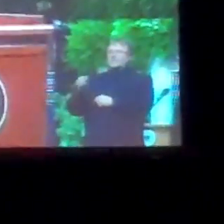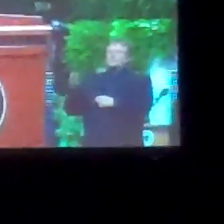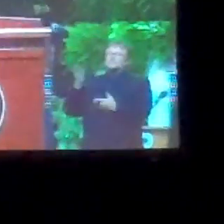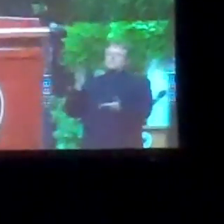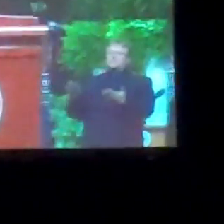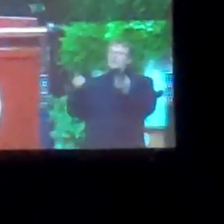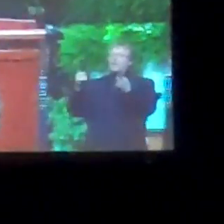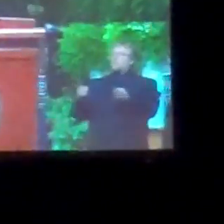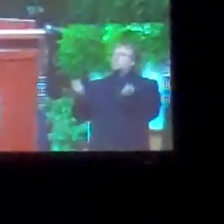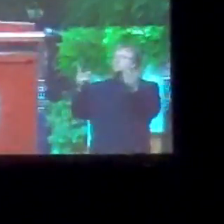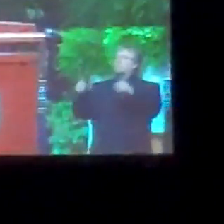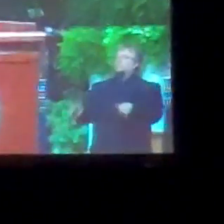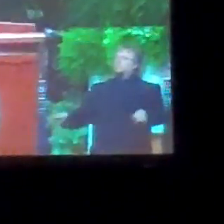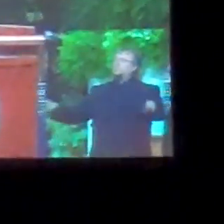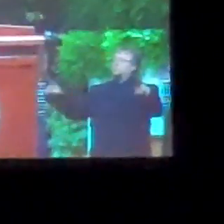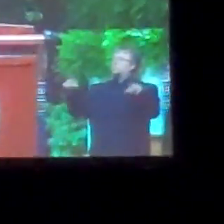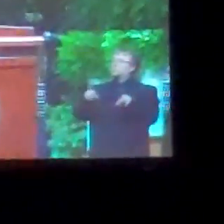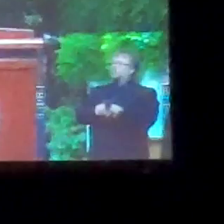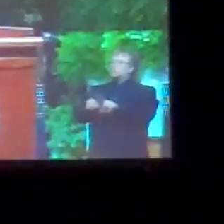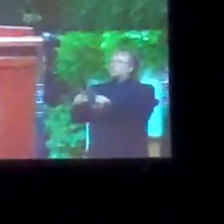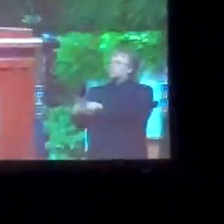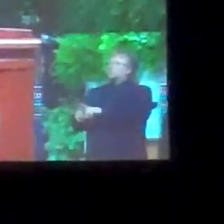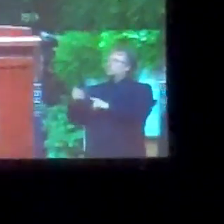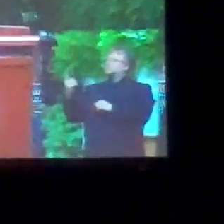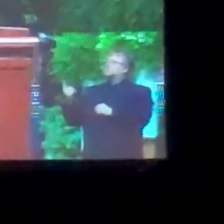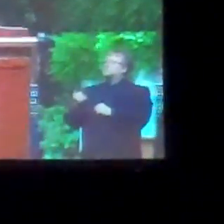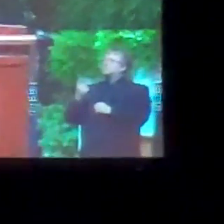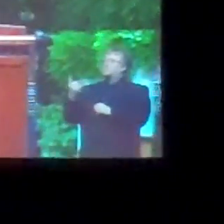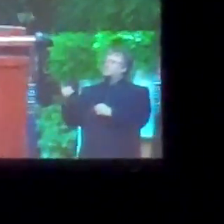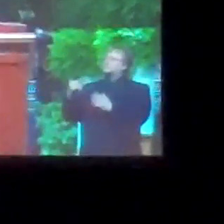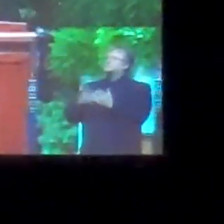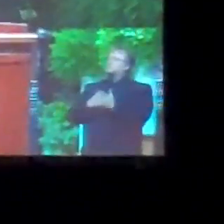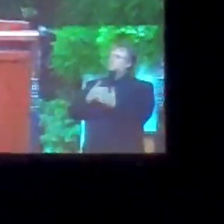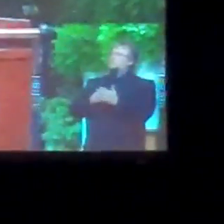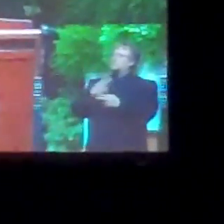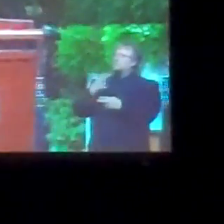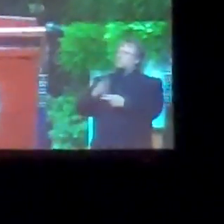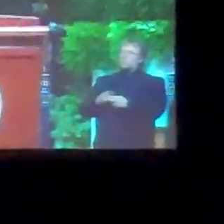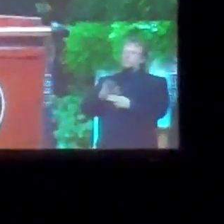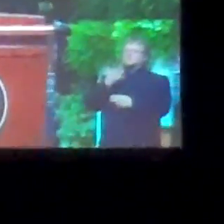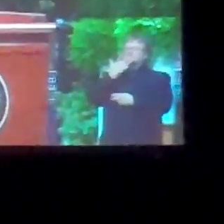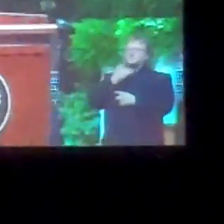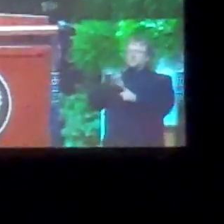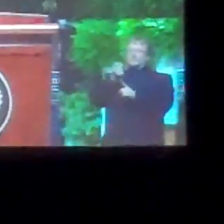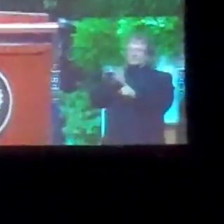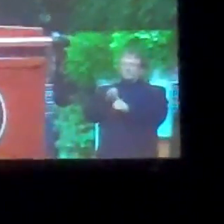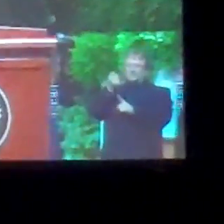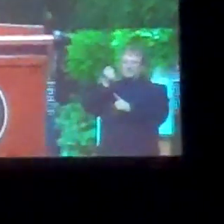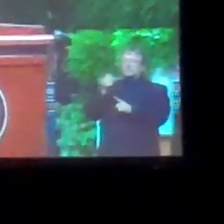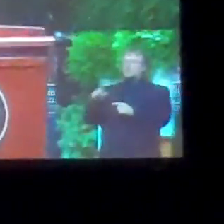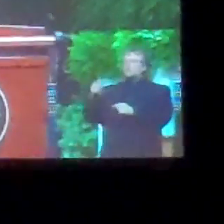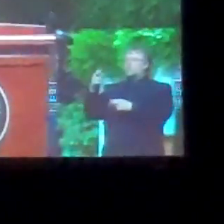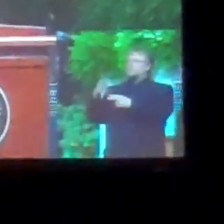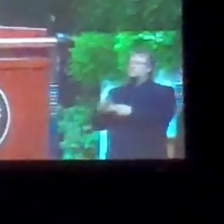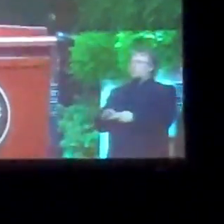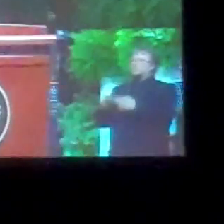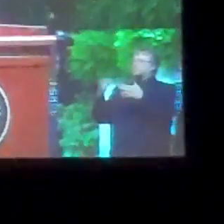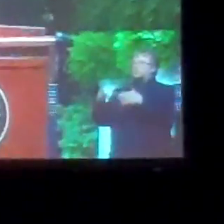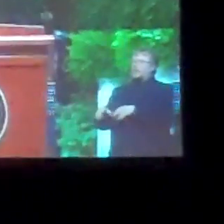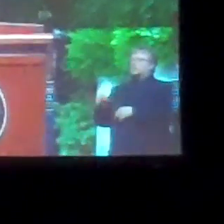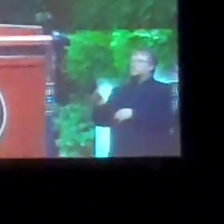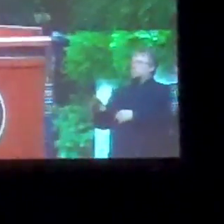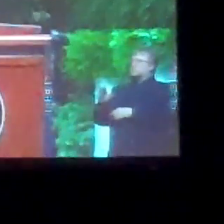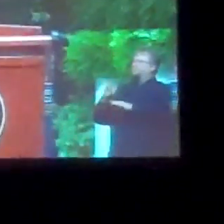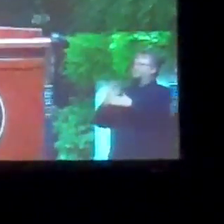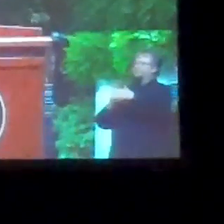perhaps to many of you, is something sometimes called serendipity. Others call it chance or